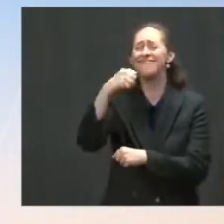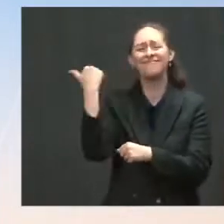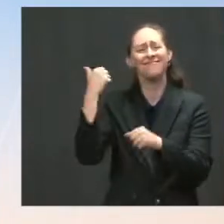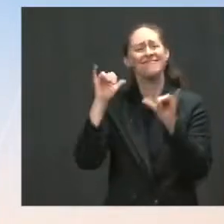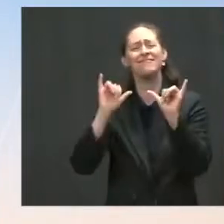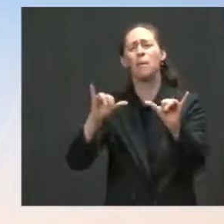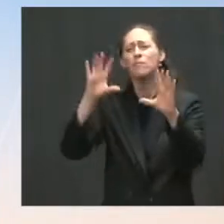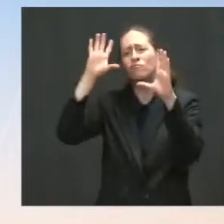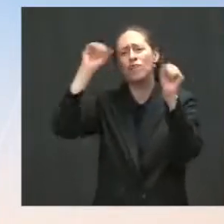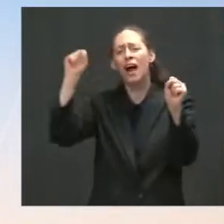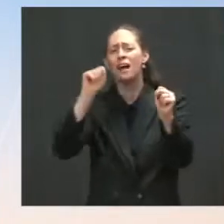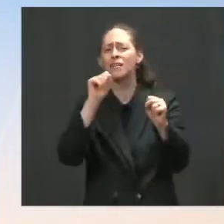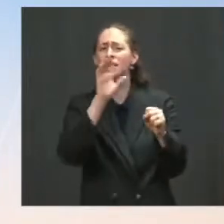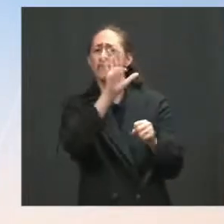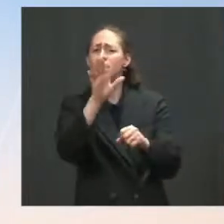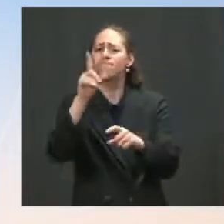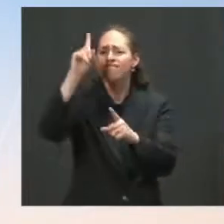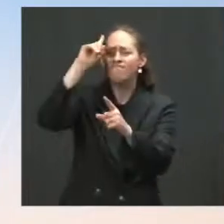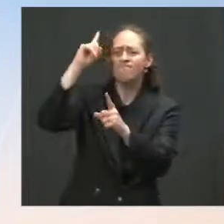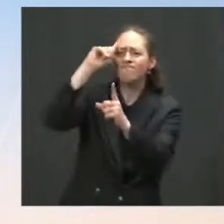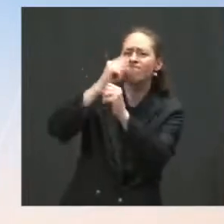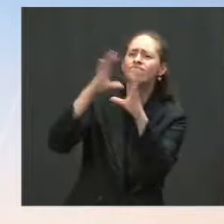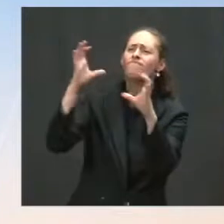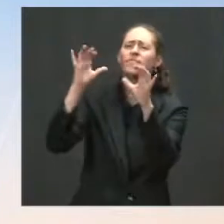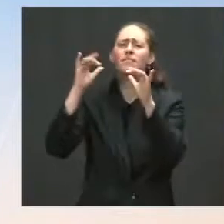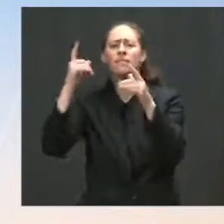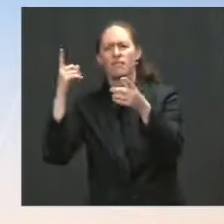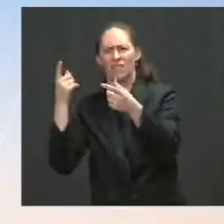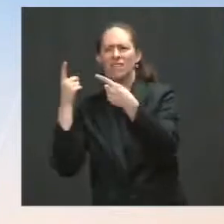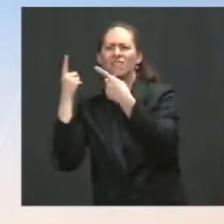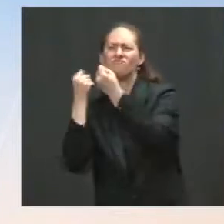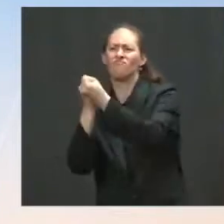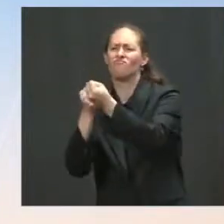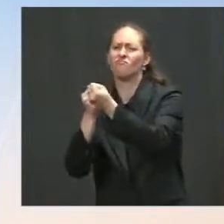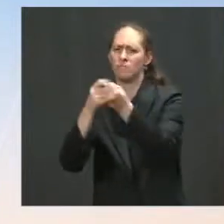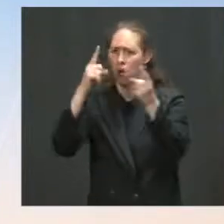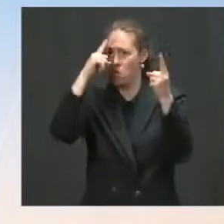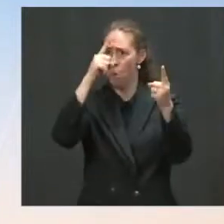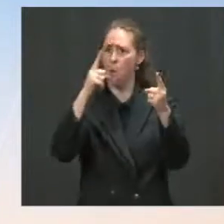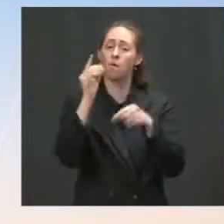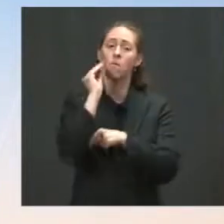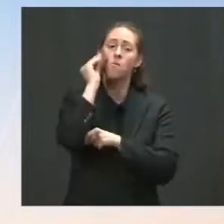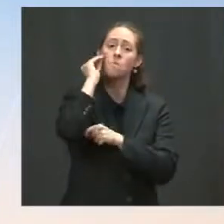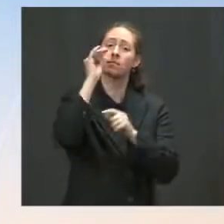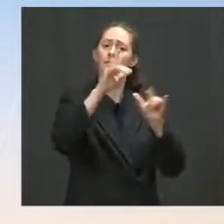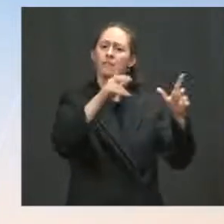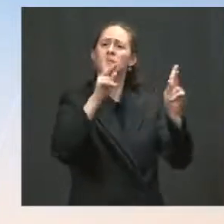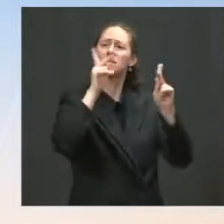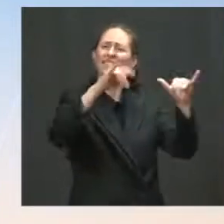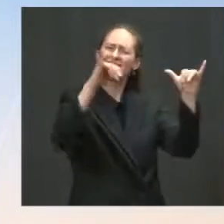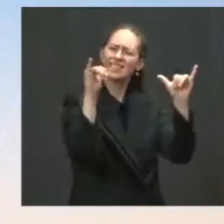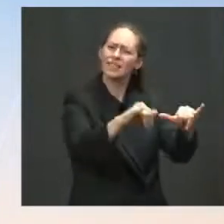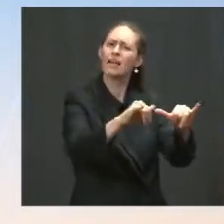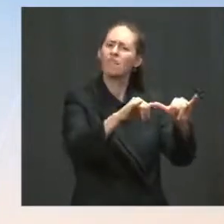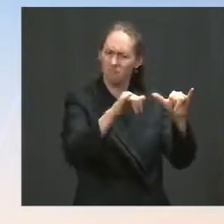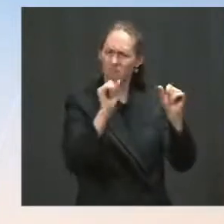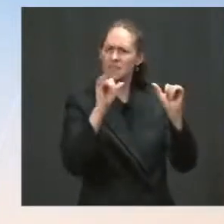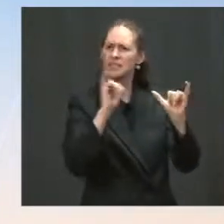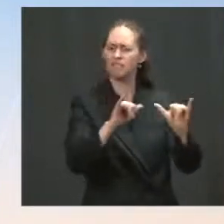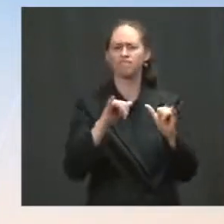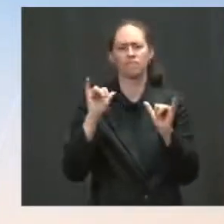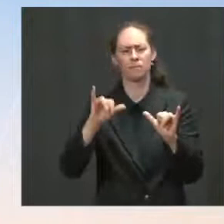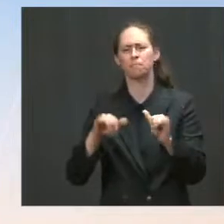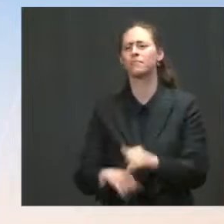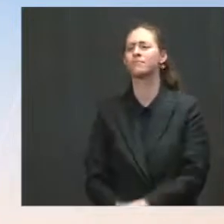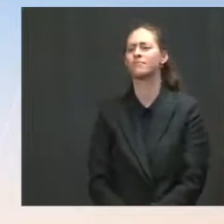in keeping renters and people in their homes. And that is exactly why he took the step of asking the CDC